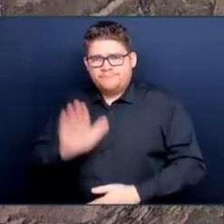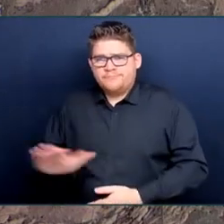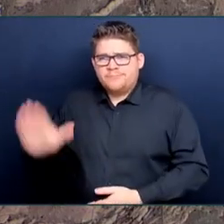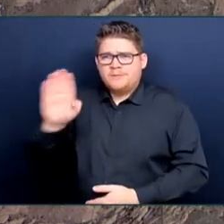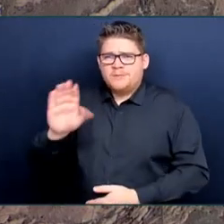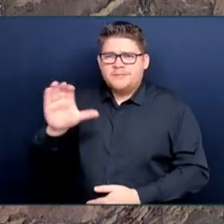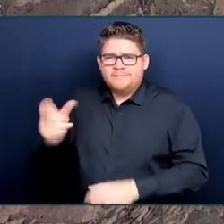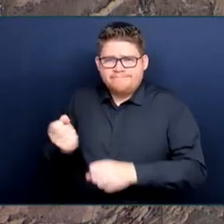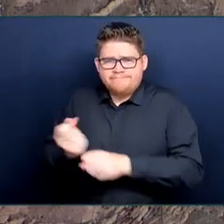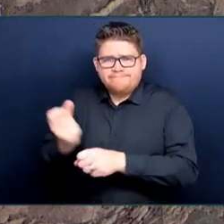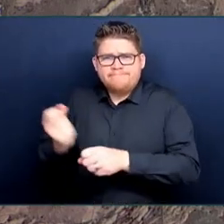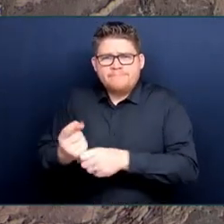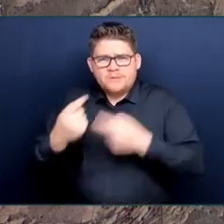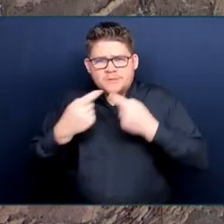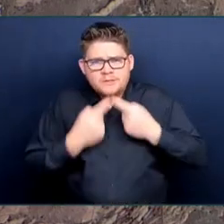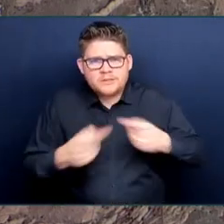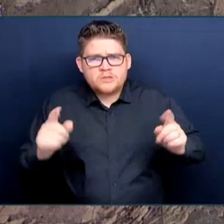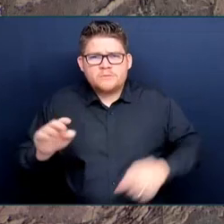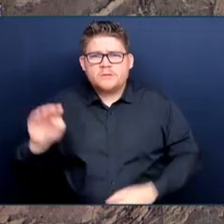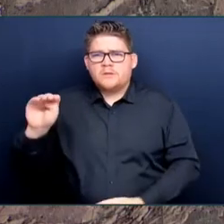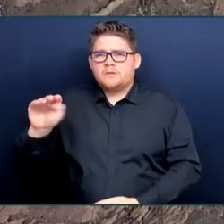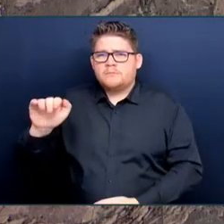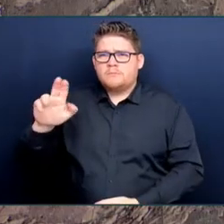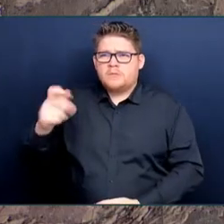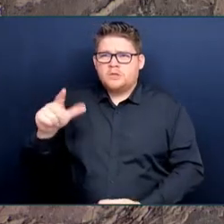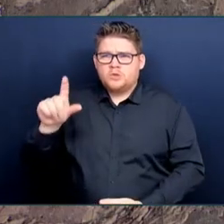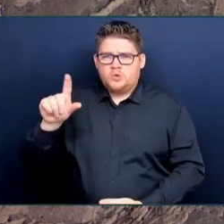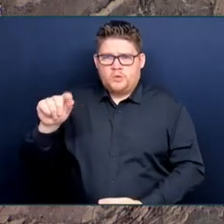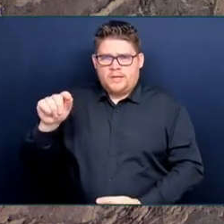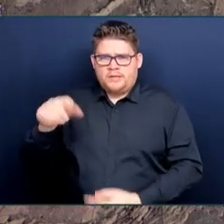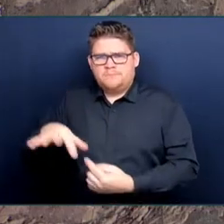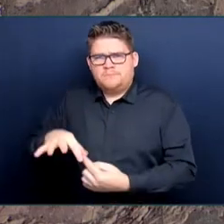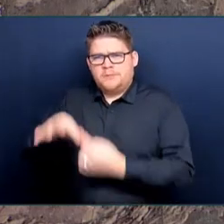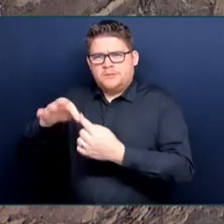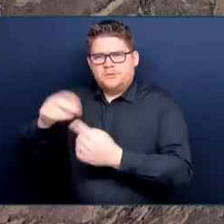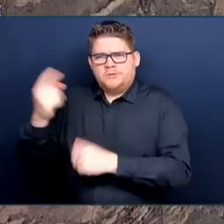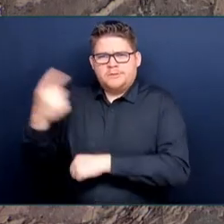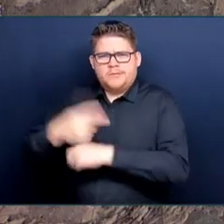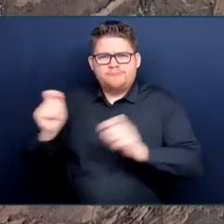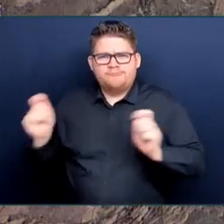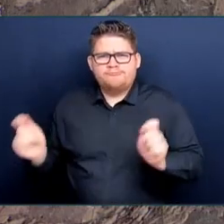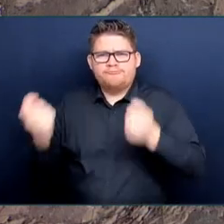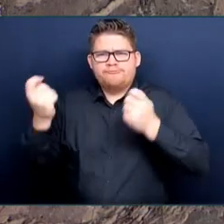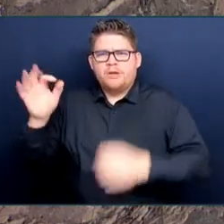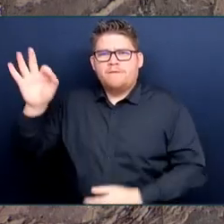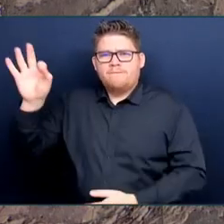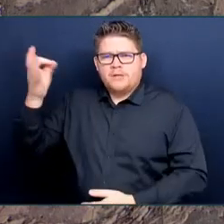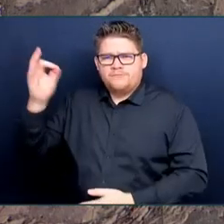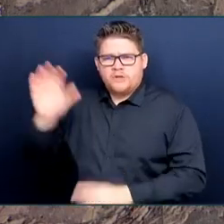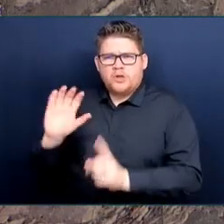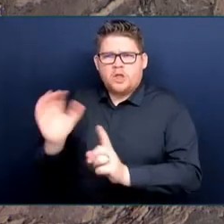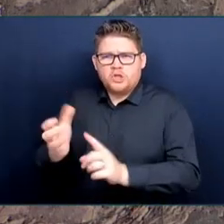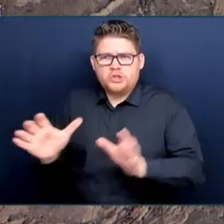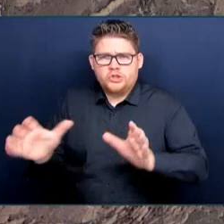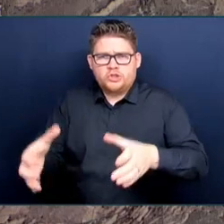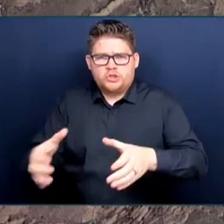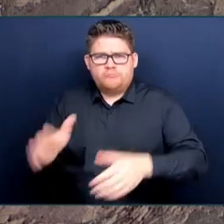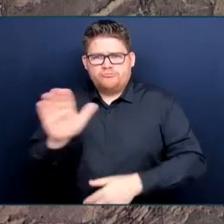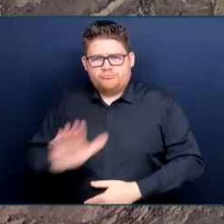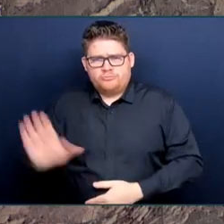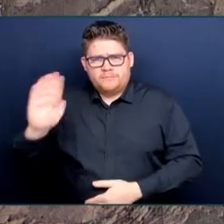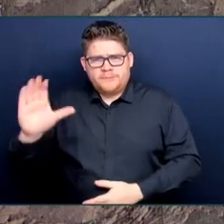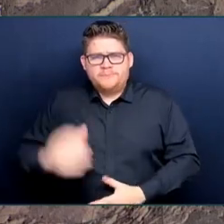Francophonie in our beautiful province. By doing so, we join more than 80 other states and governments across five continents who also